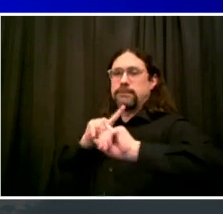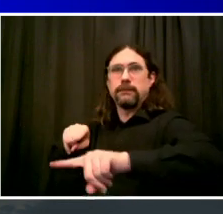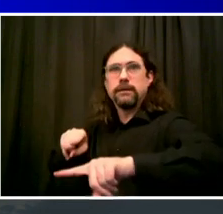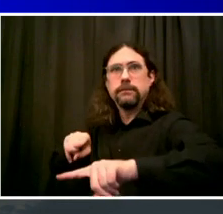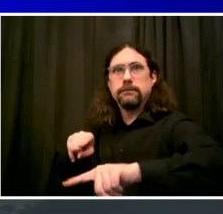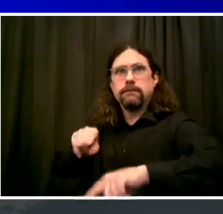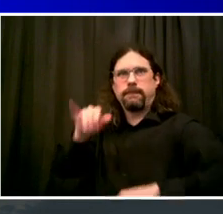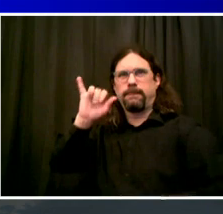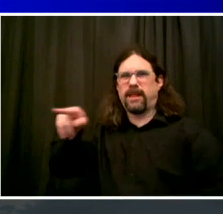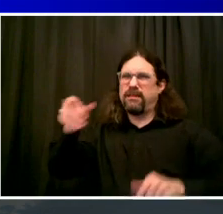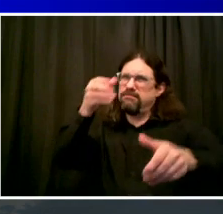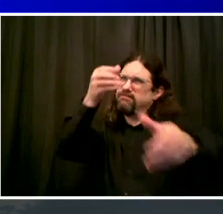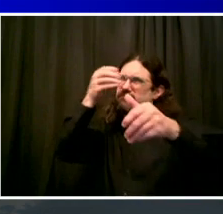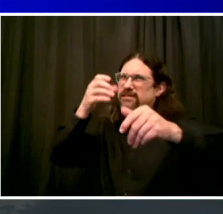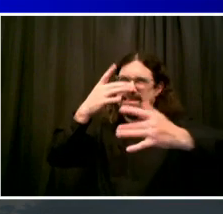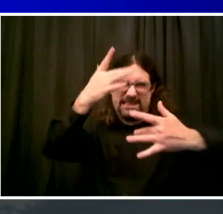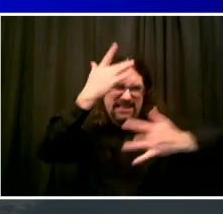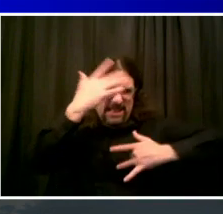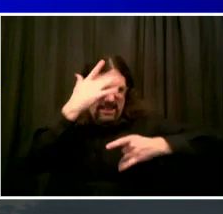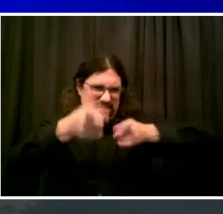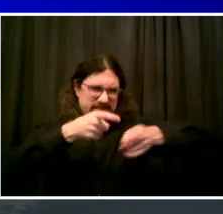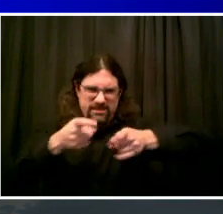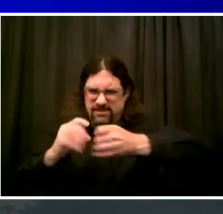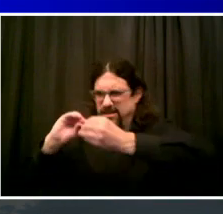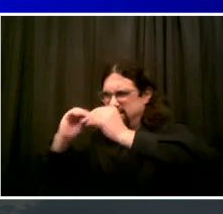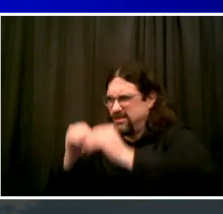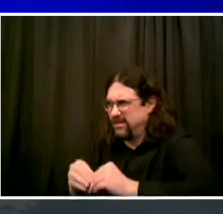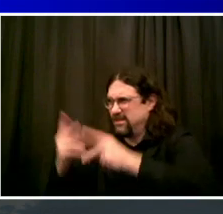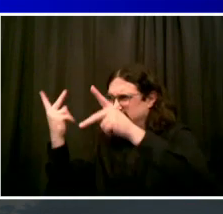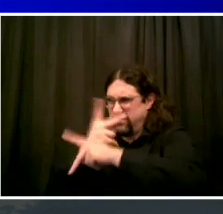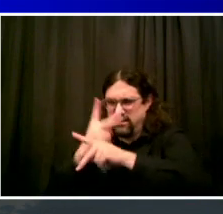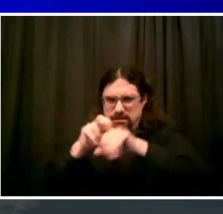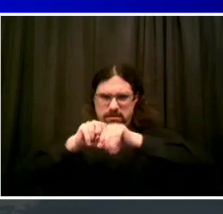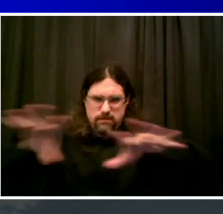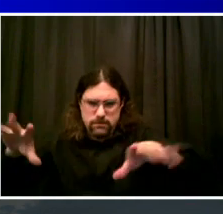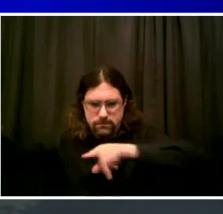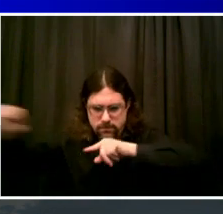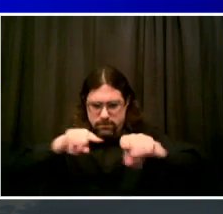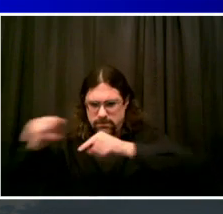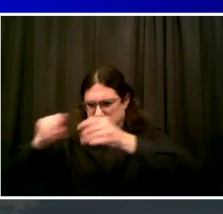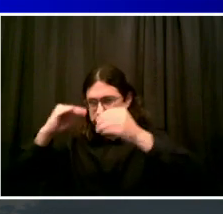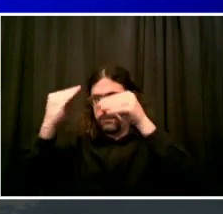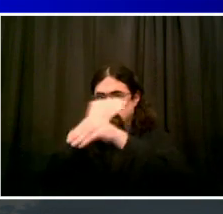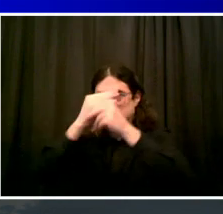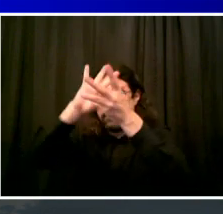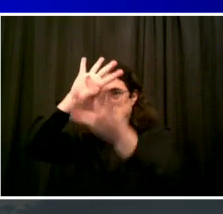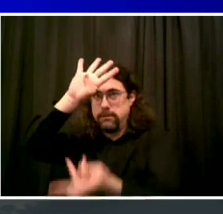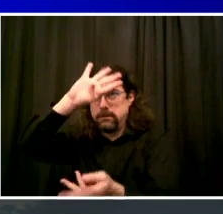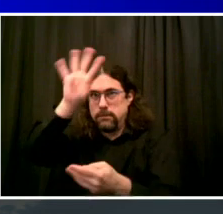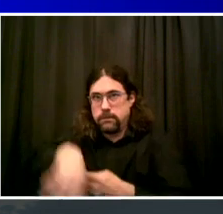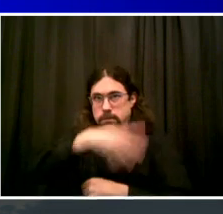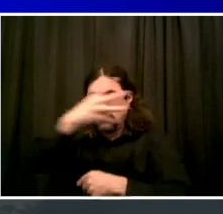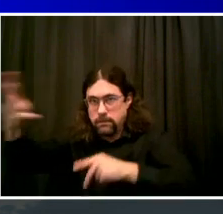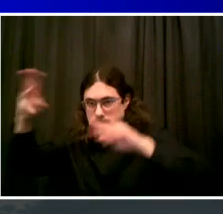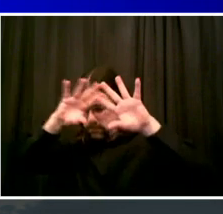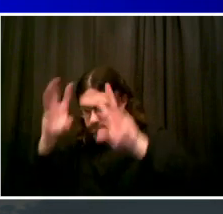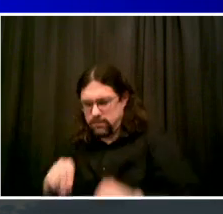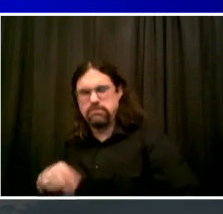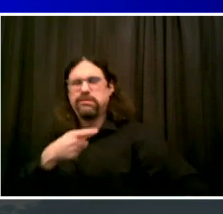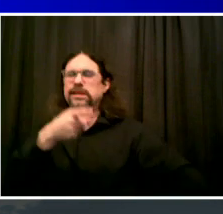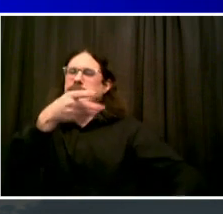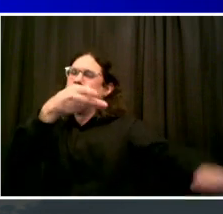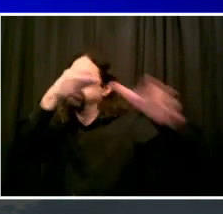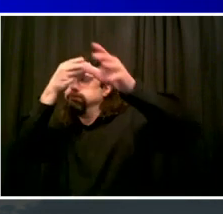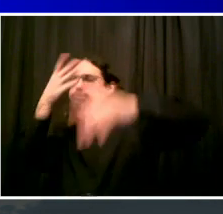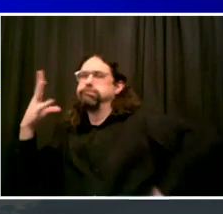tremendous expertise in tracing infectious diseases. In fact, so much so that in 2014, working with